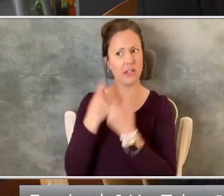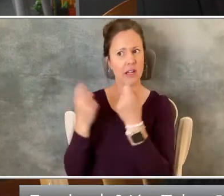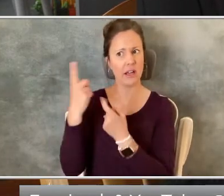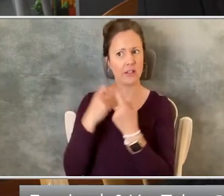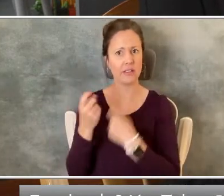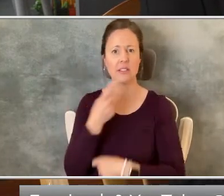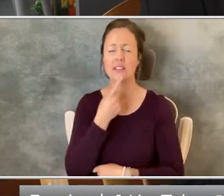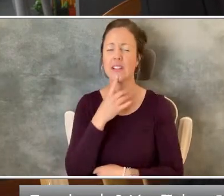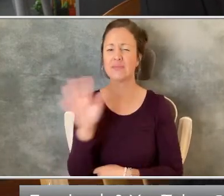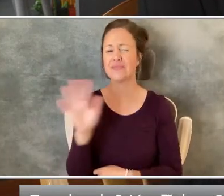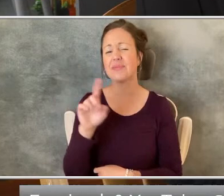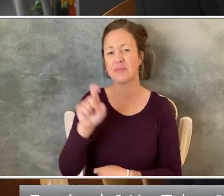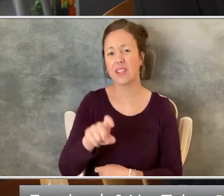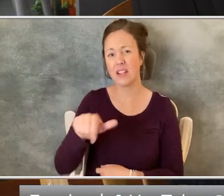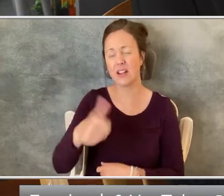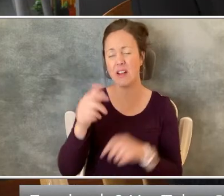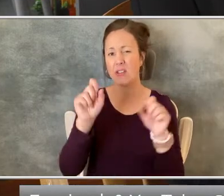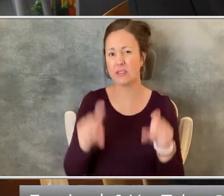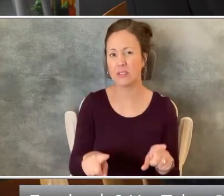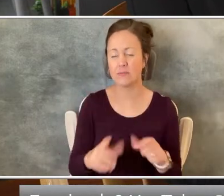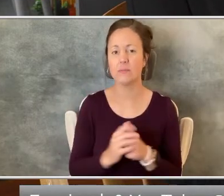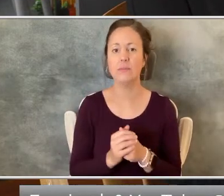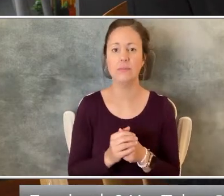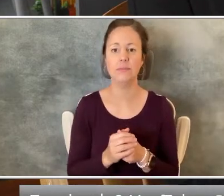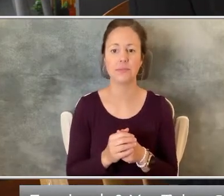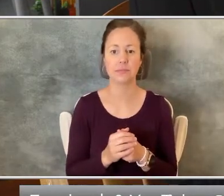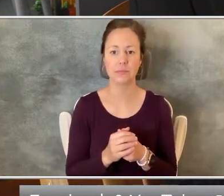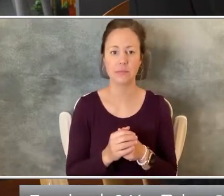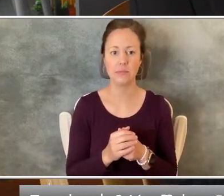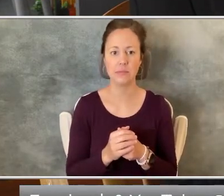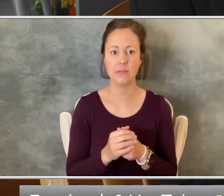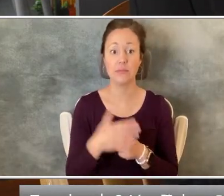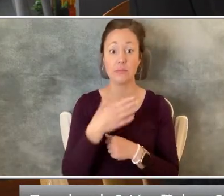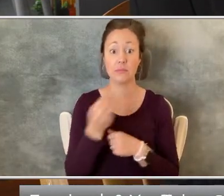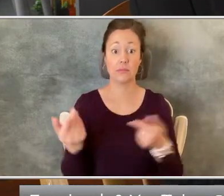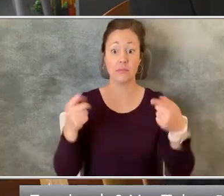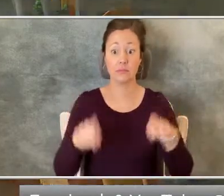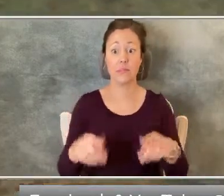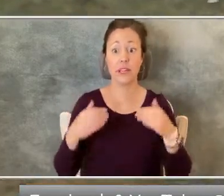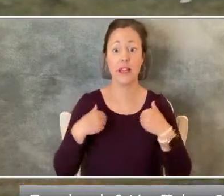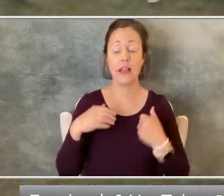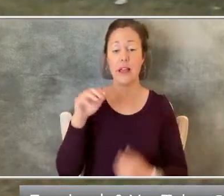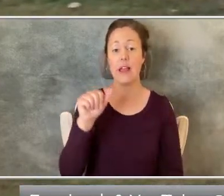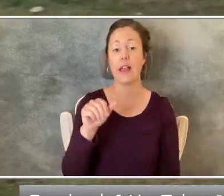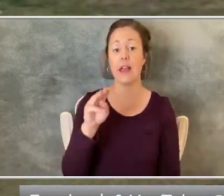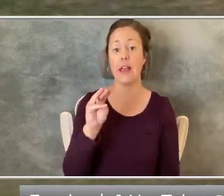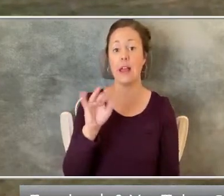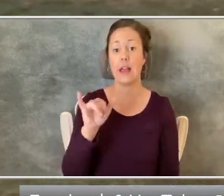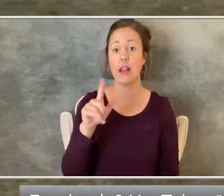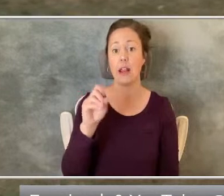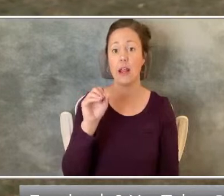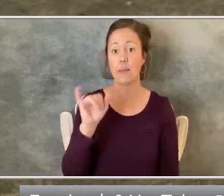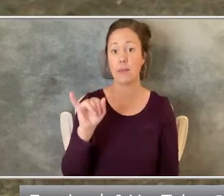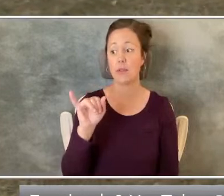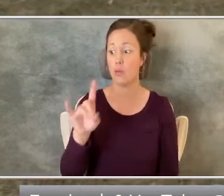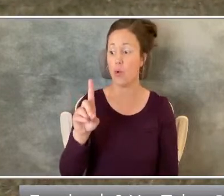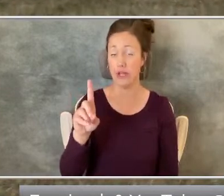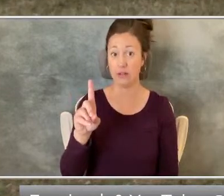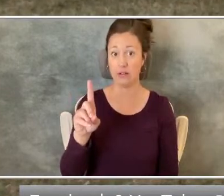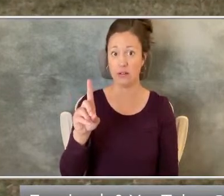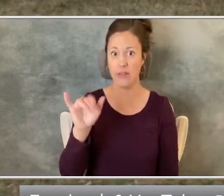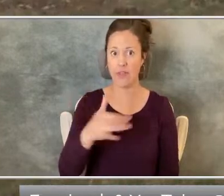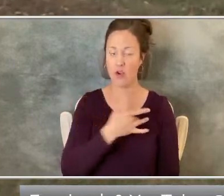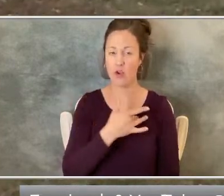another test on me, and it came back that I had amyloid of the heart. AL amyloidosis can affect the